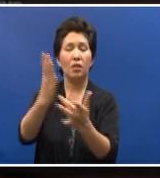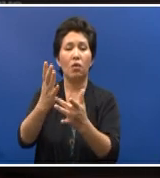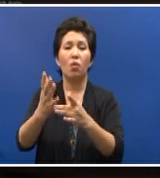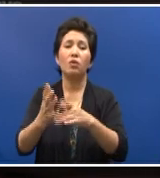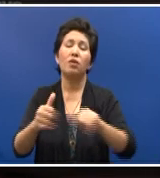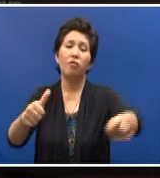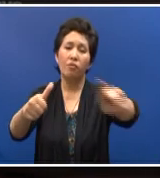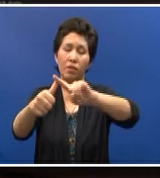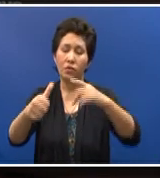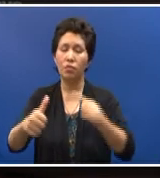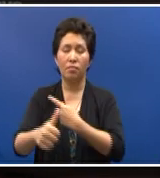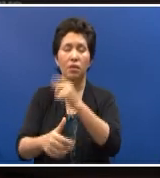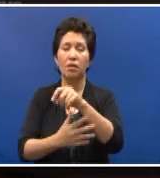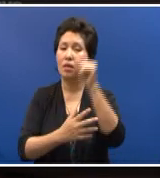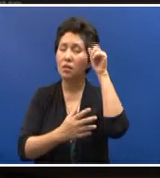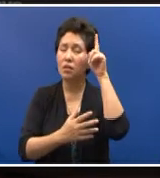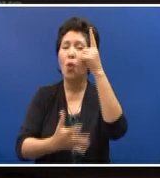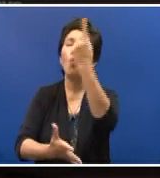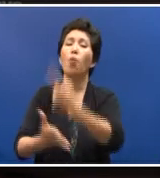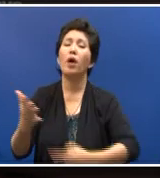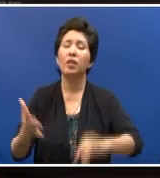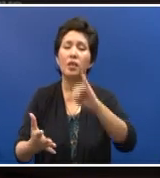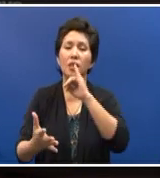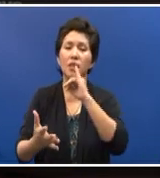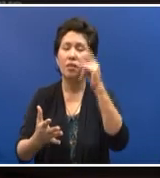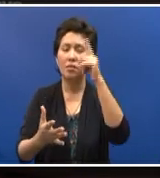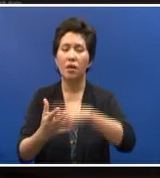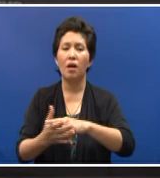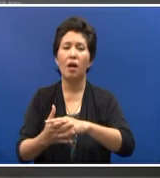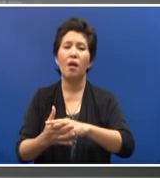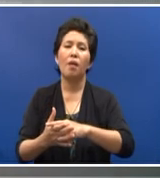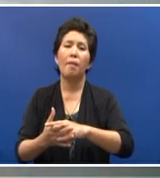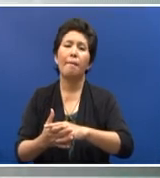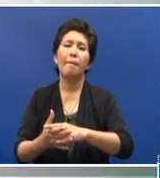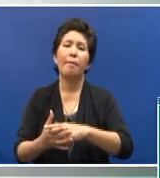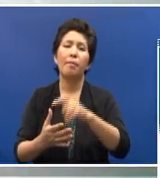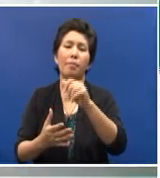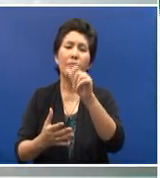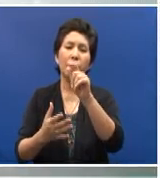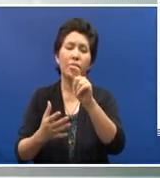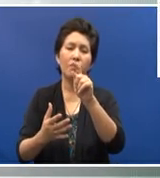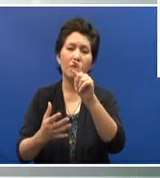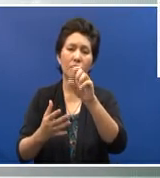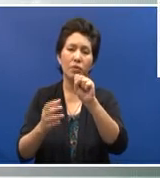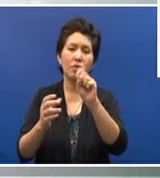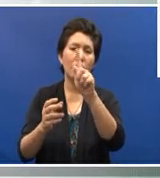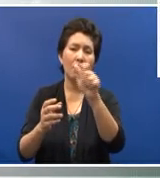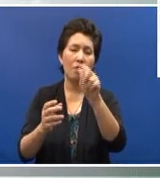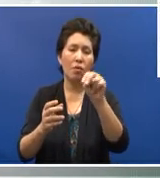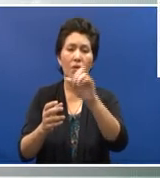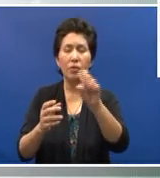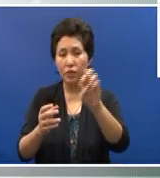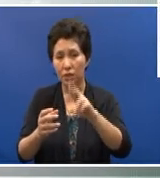Okay, first we have to understand what is the meaning of ecology. Ecology is referring to the complex